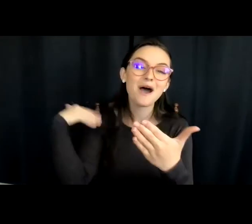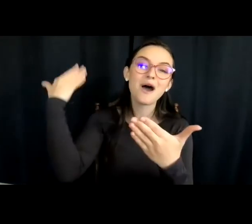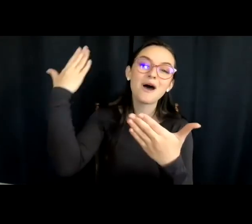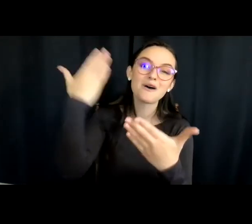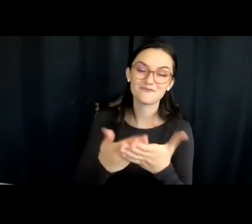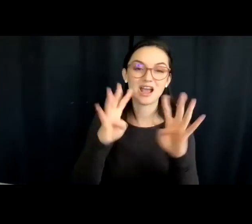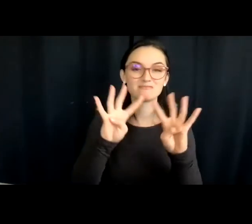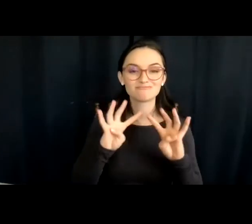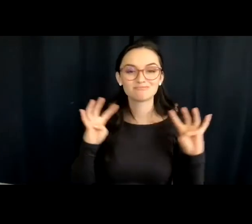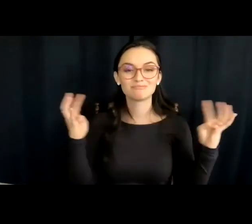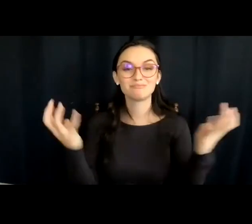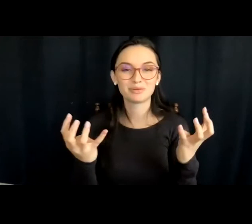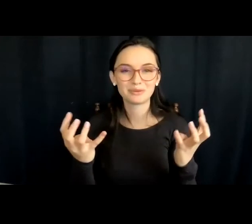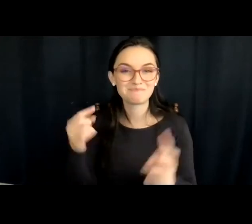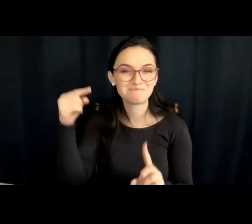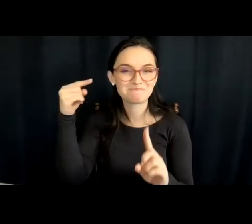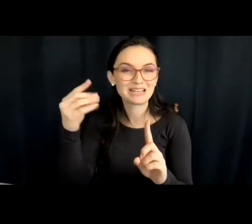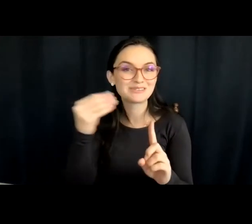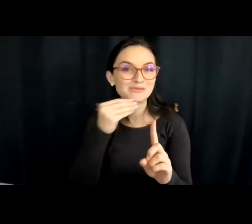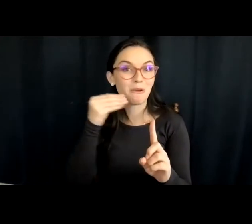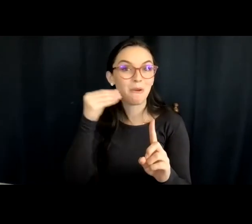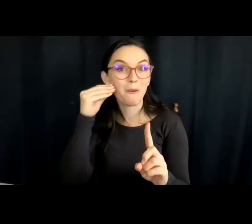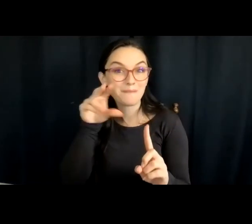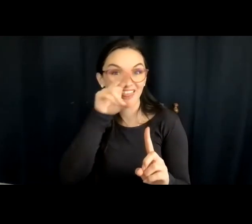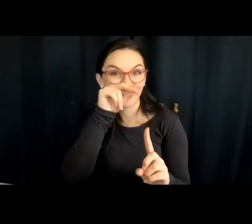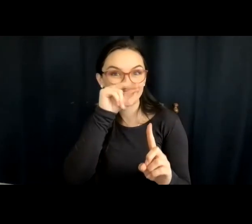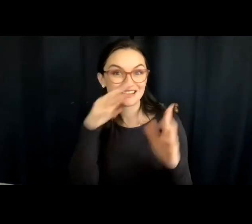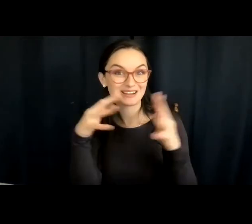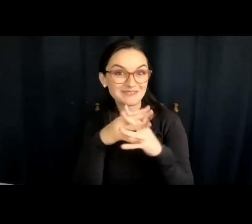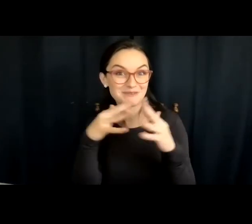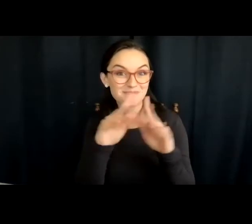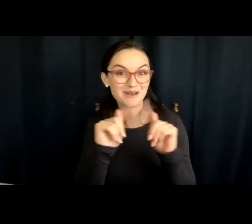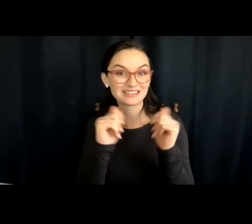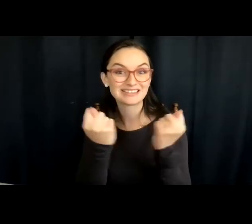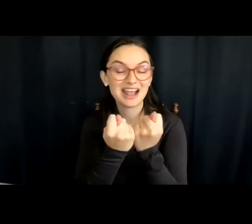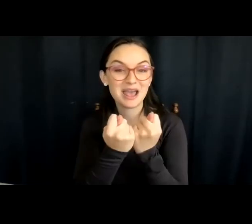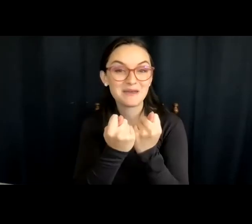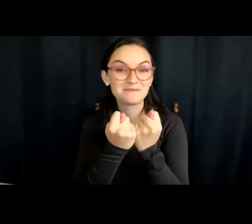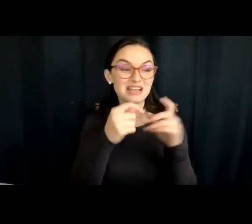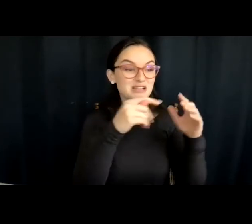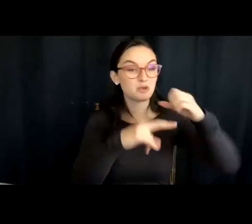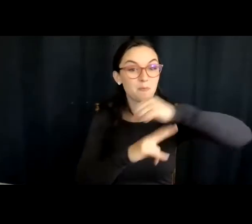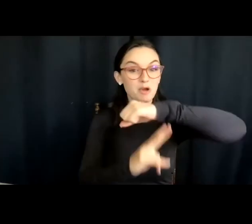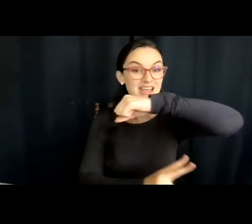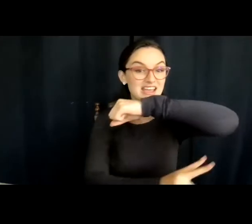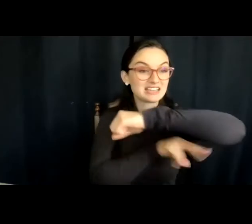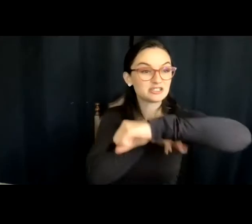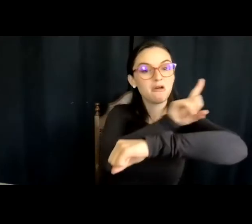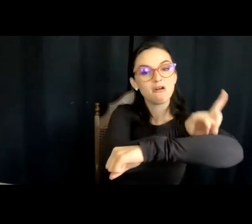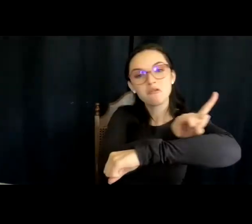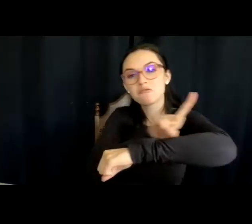the University of Oregon Ducks. As fans crossed the Autzen footbridge, they roared,